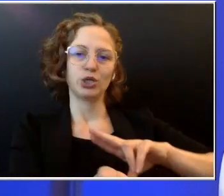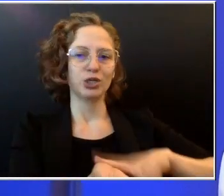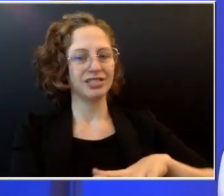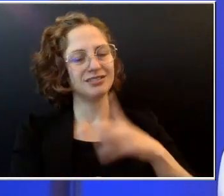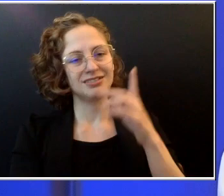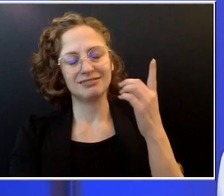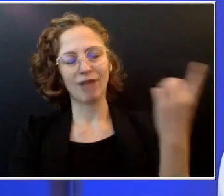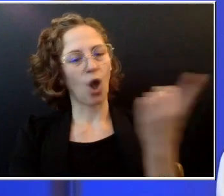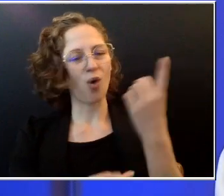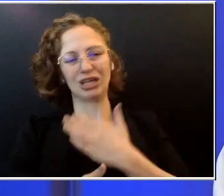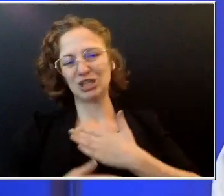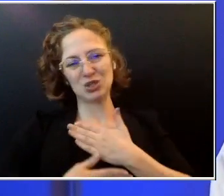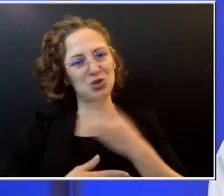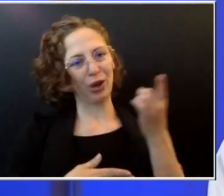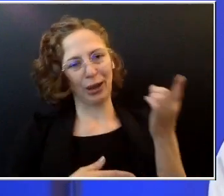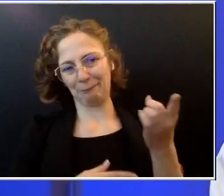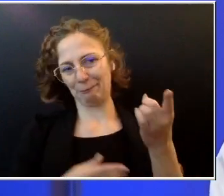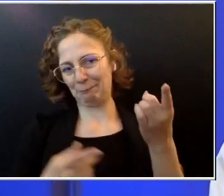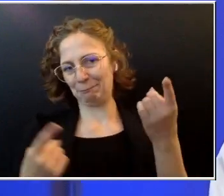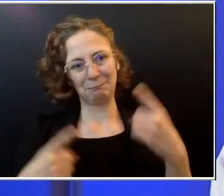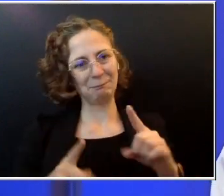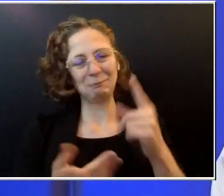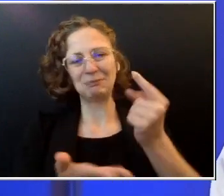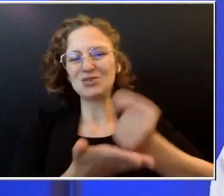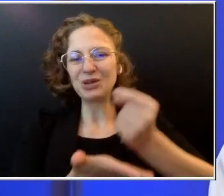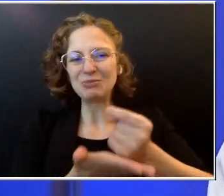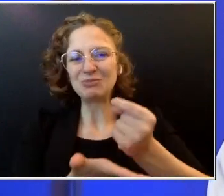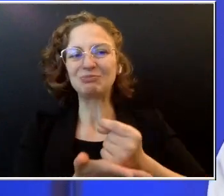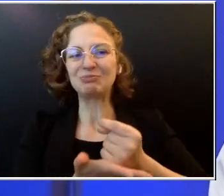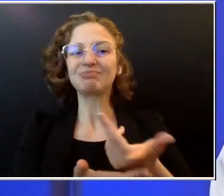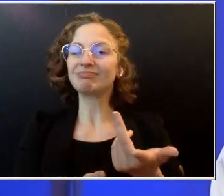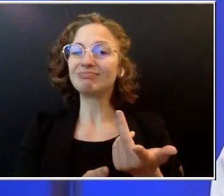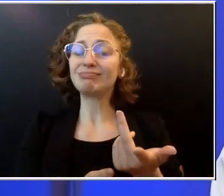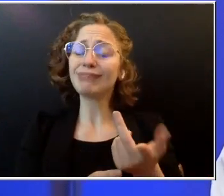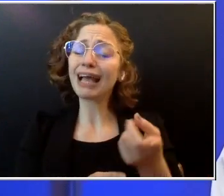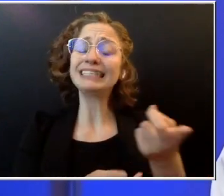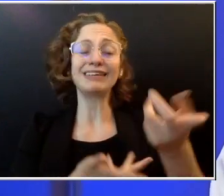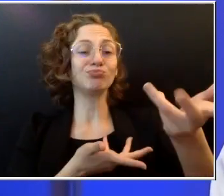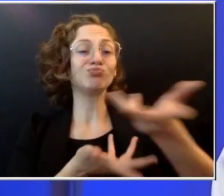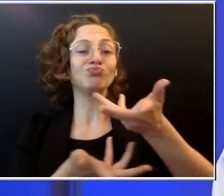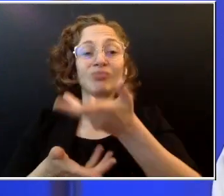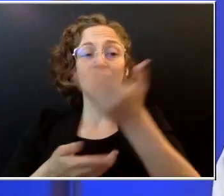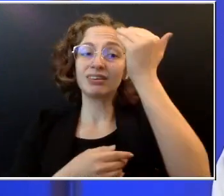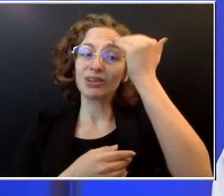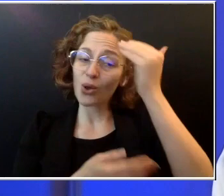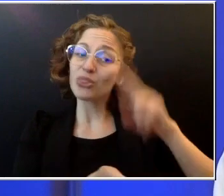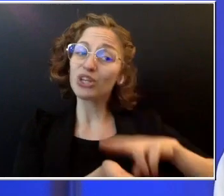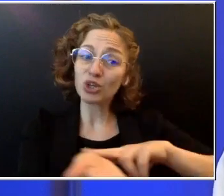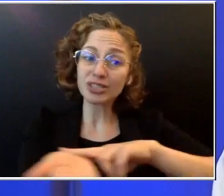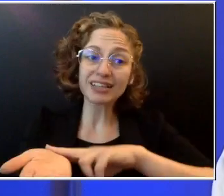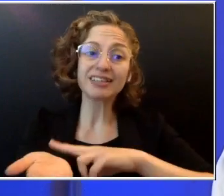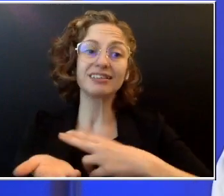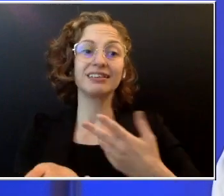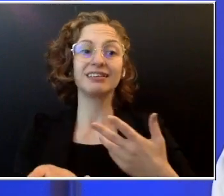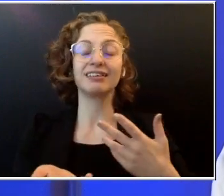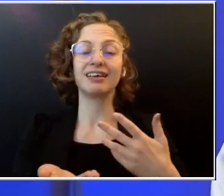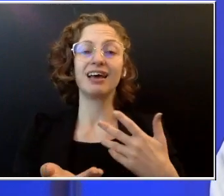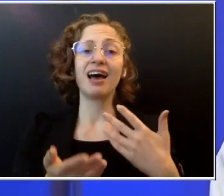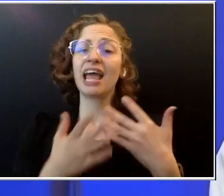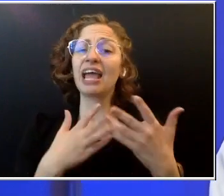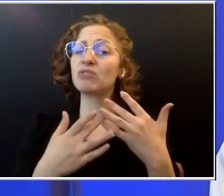because he got to know them and they got to know him, and it was even with as serious as it always was,